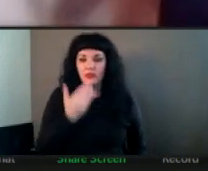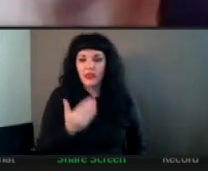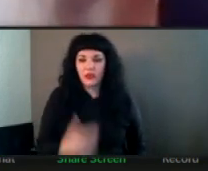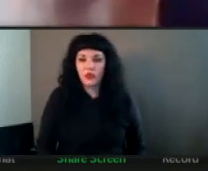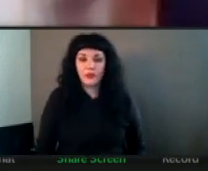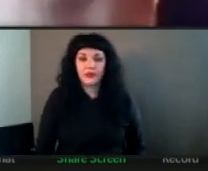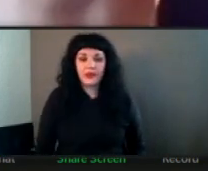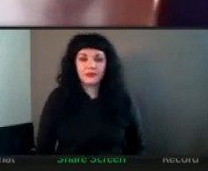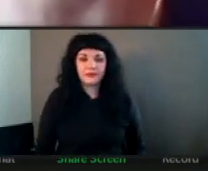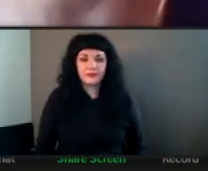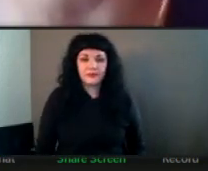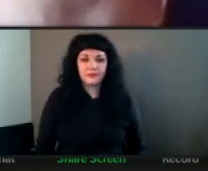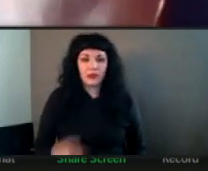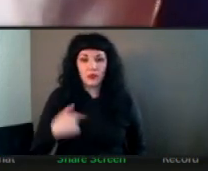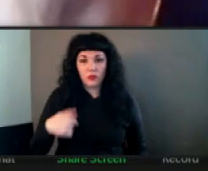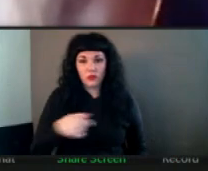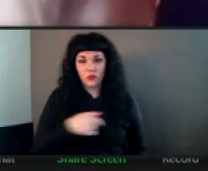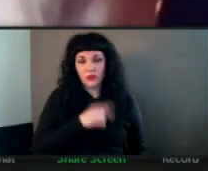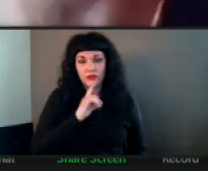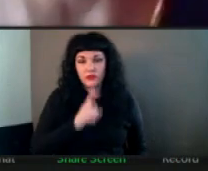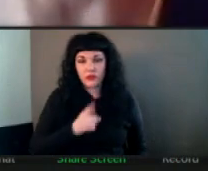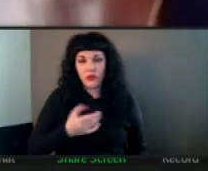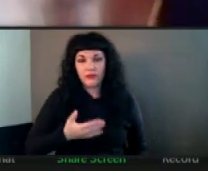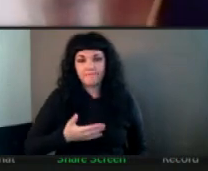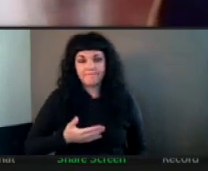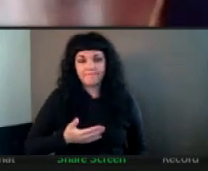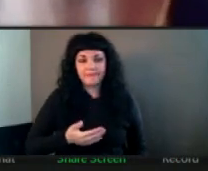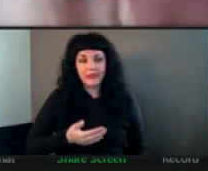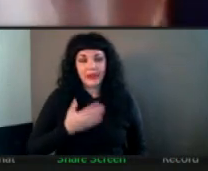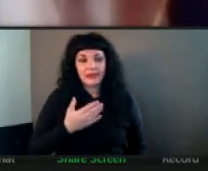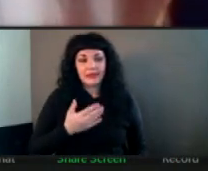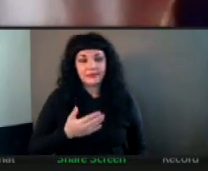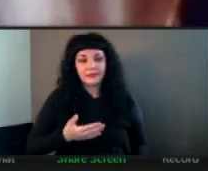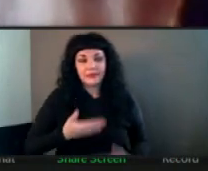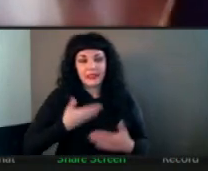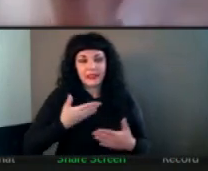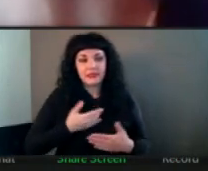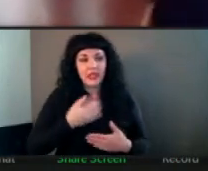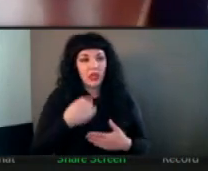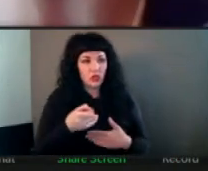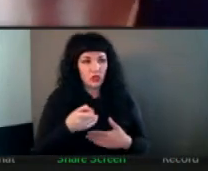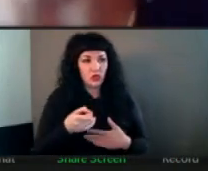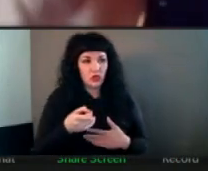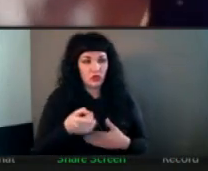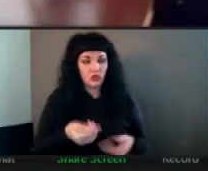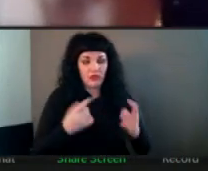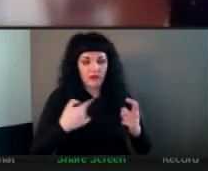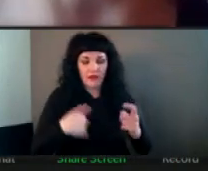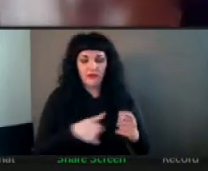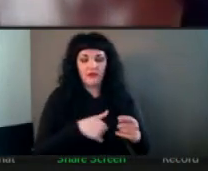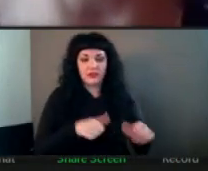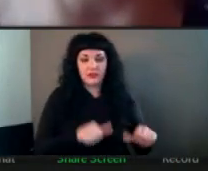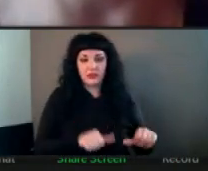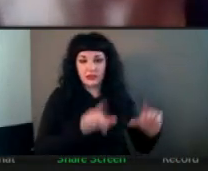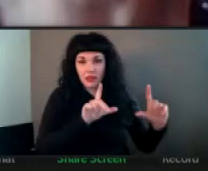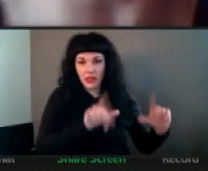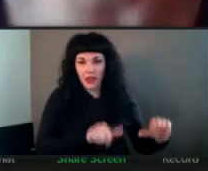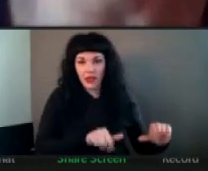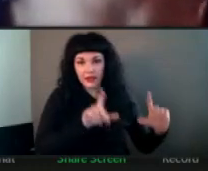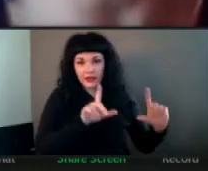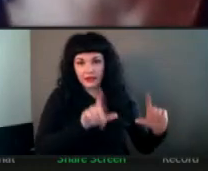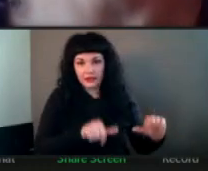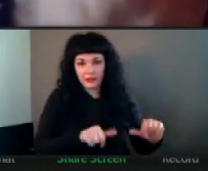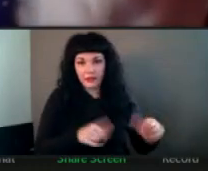particular, we're so pleased that you provided the slides. So to our listening audience and our viewership, please know that you can get